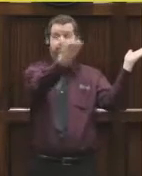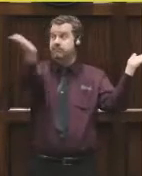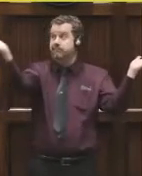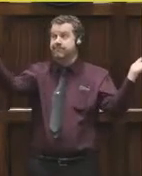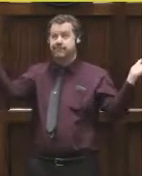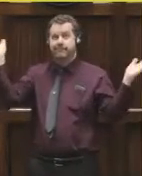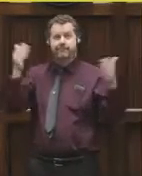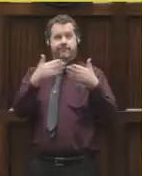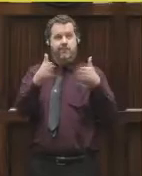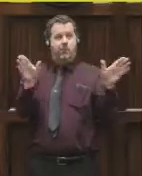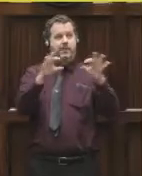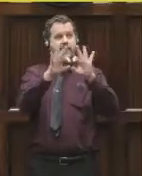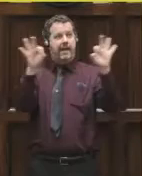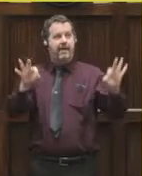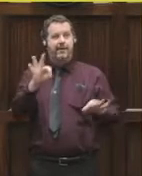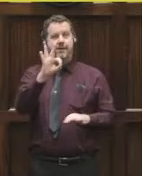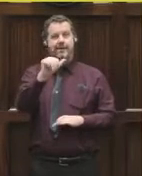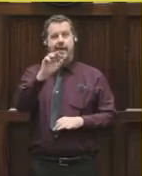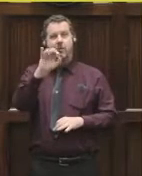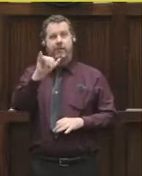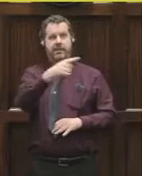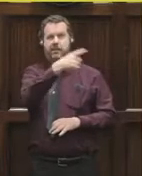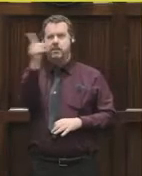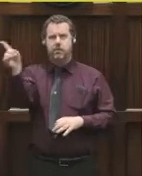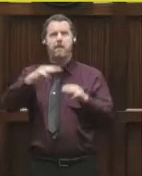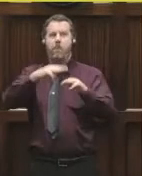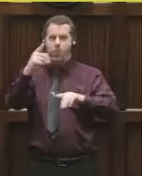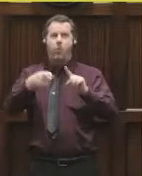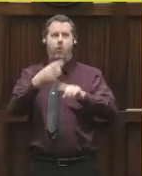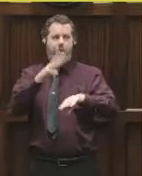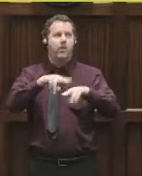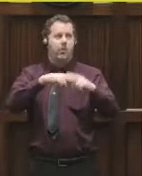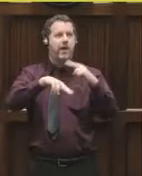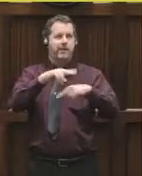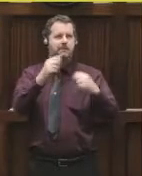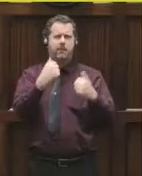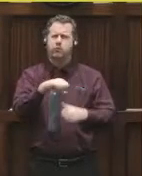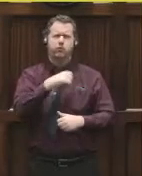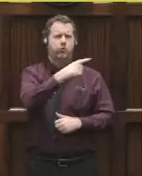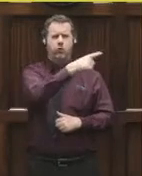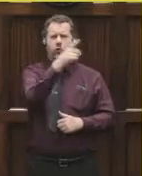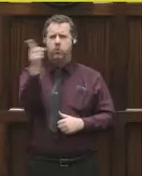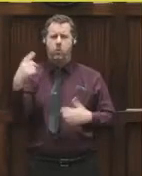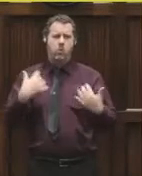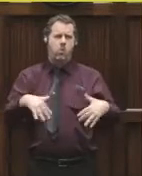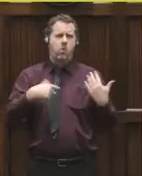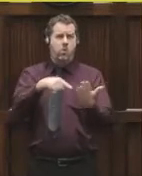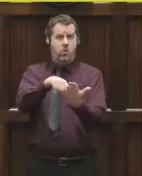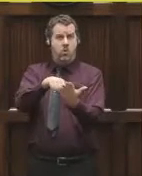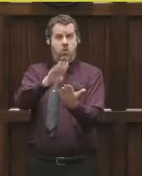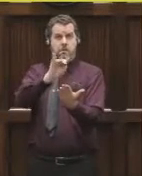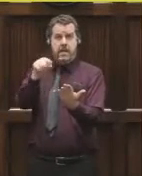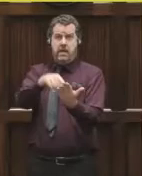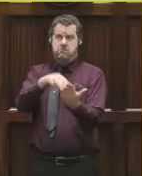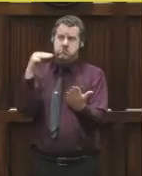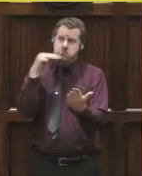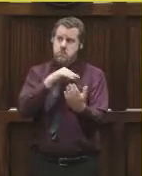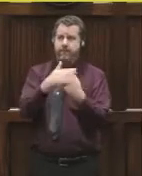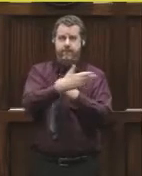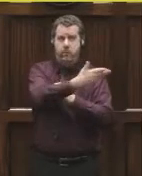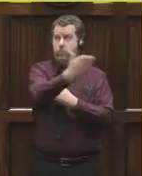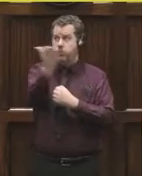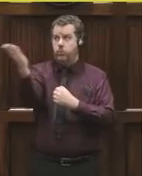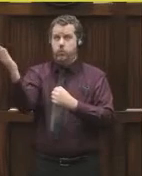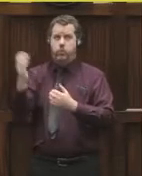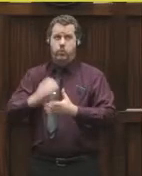gallery. You're more than welcome, and I'm sure this is a very important bill for